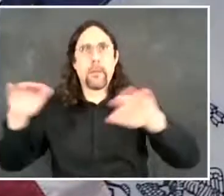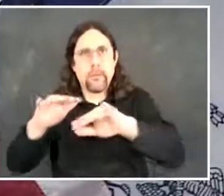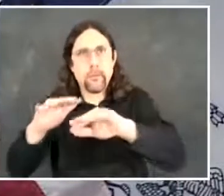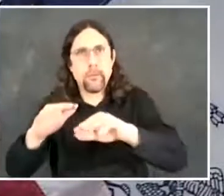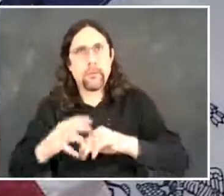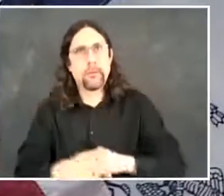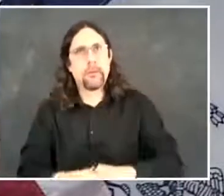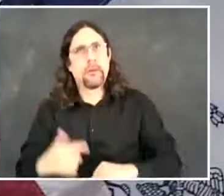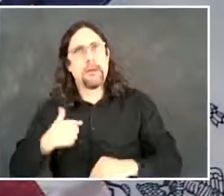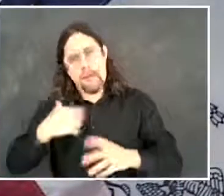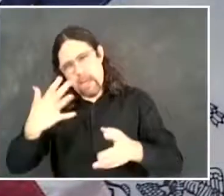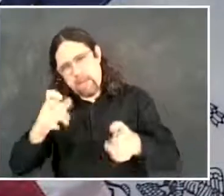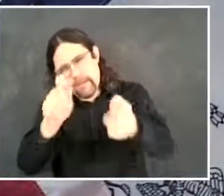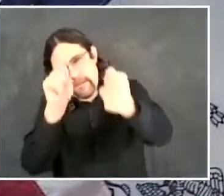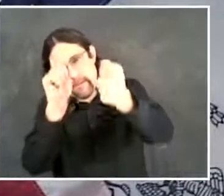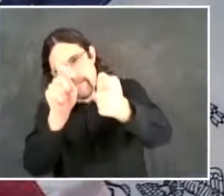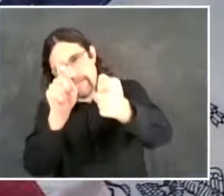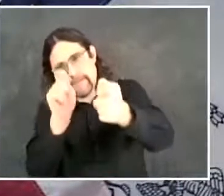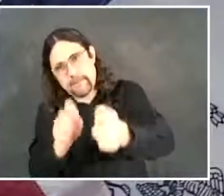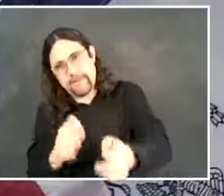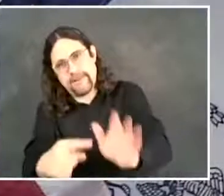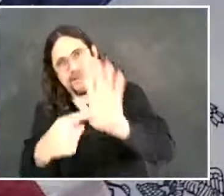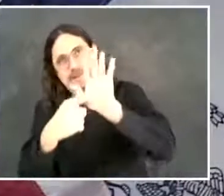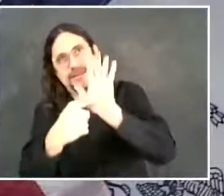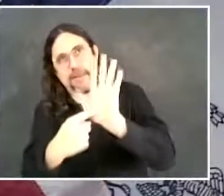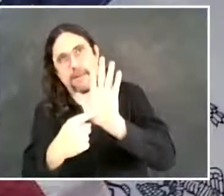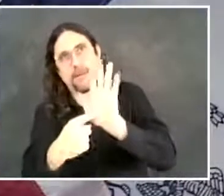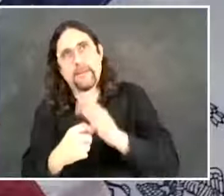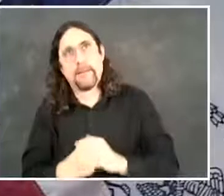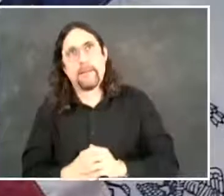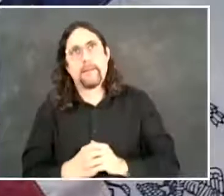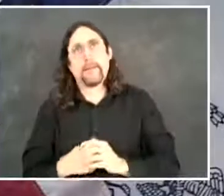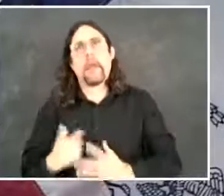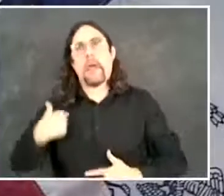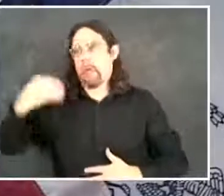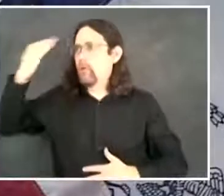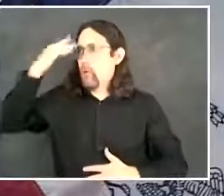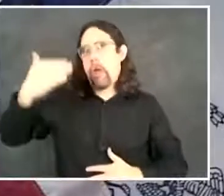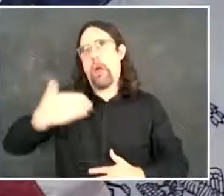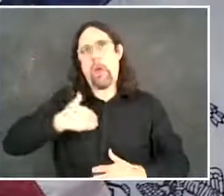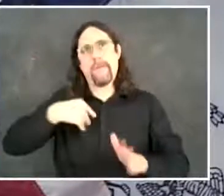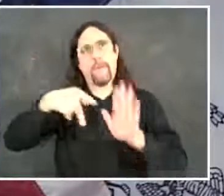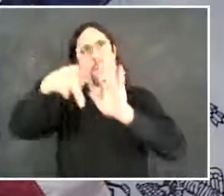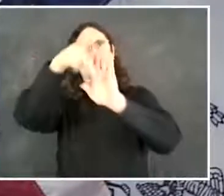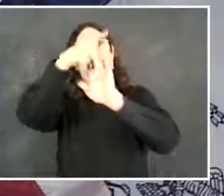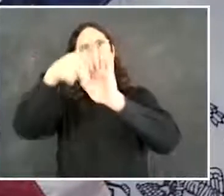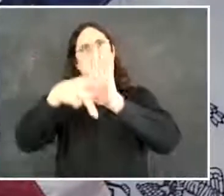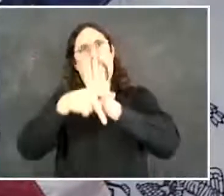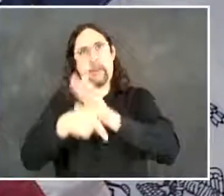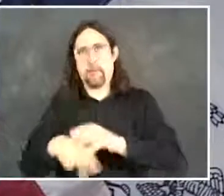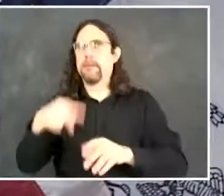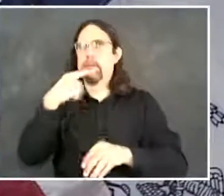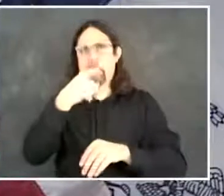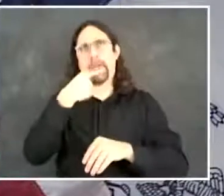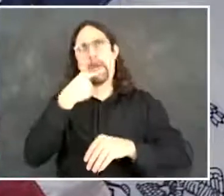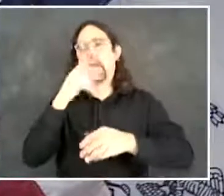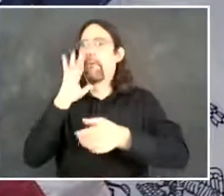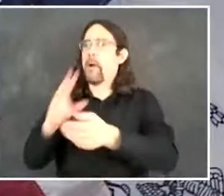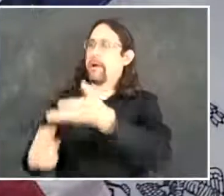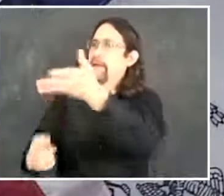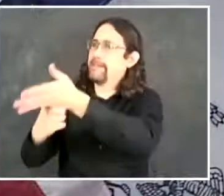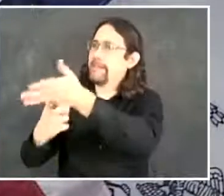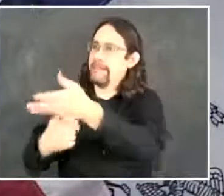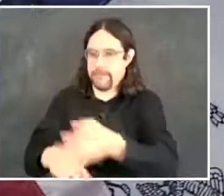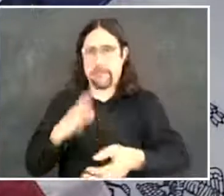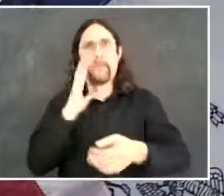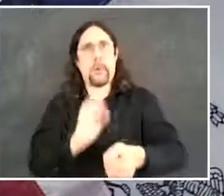in place in Borough Park yesterday? And when you say that folks will be summoned in gatherings of, ballpark 100 people,